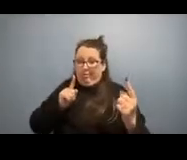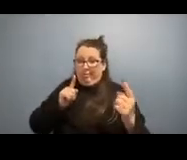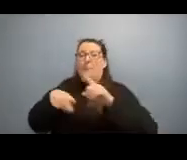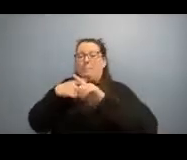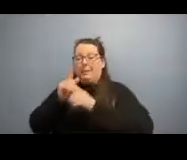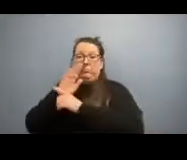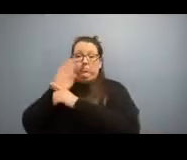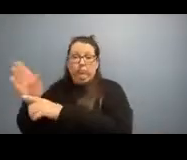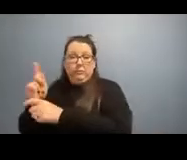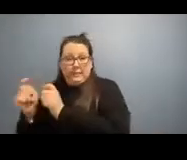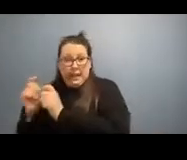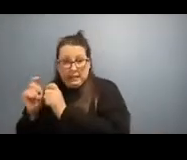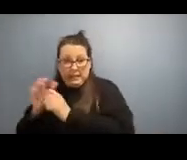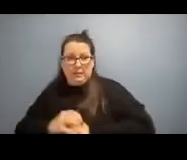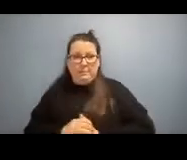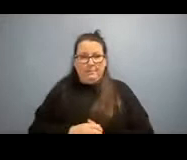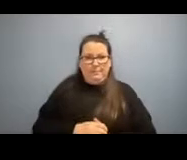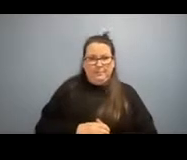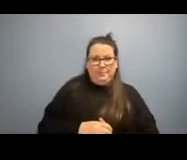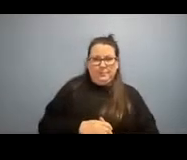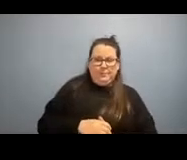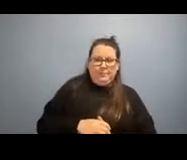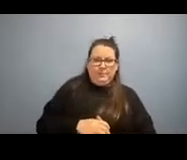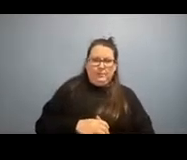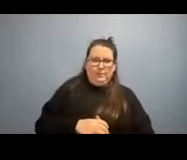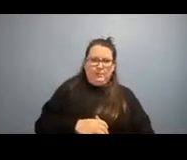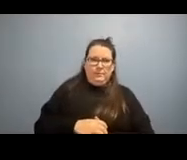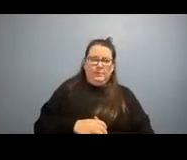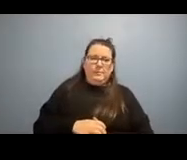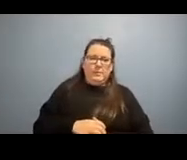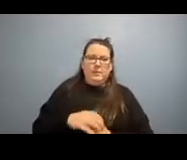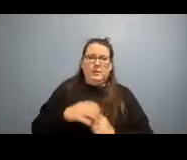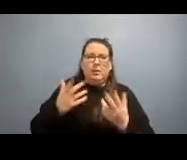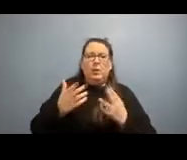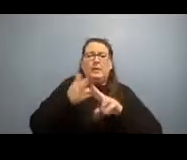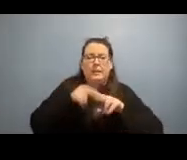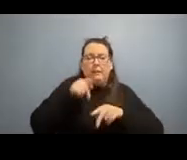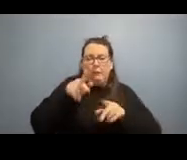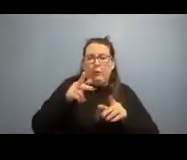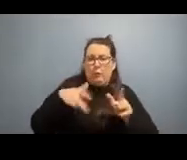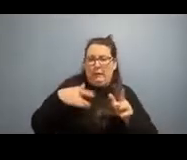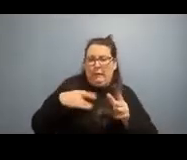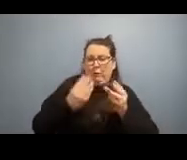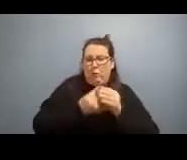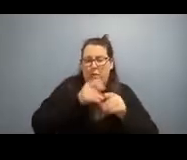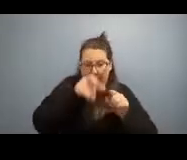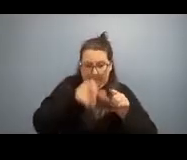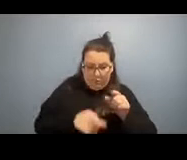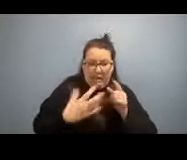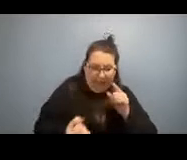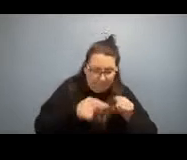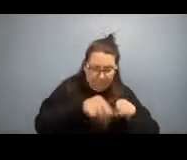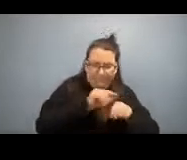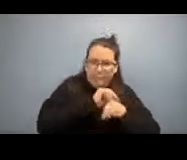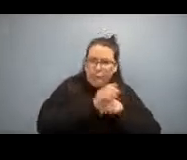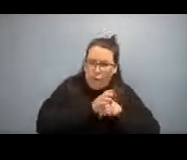are one of these people who live in the same household of a person who is infected or a person who has been identified as